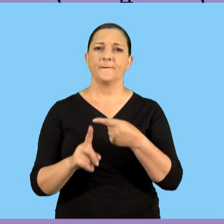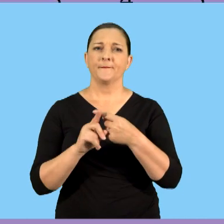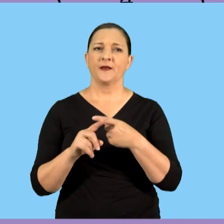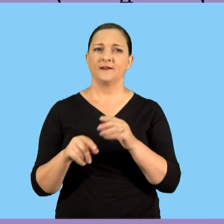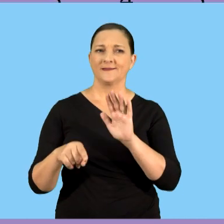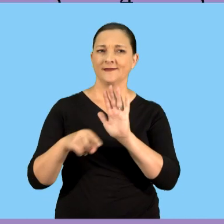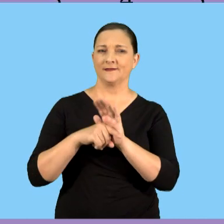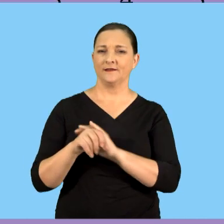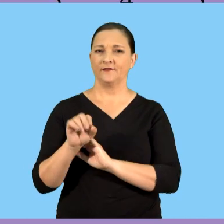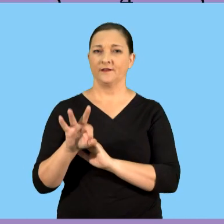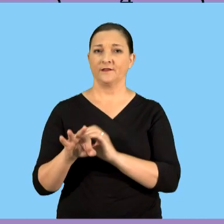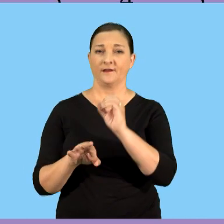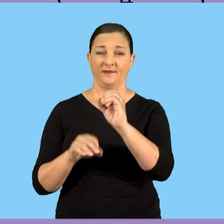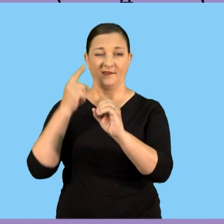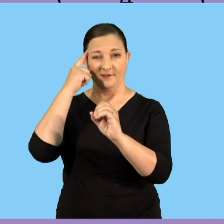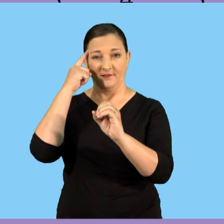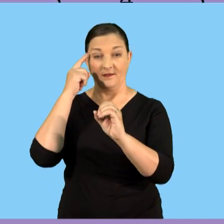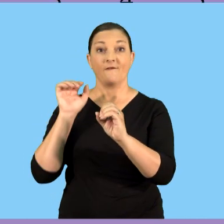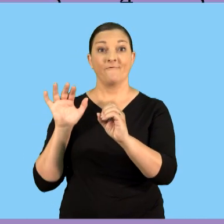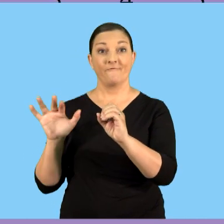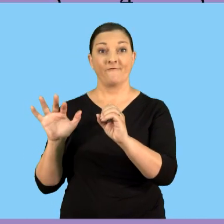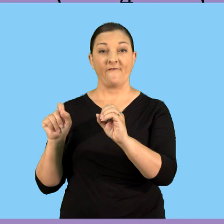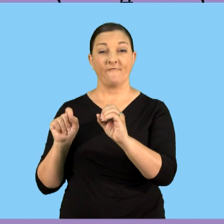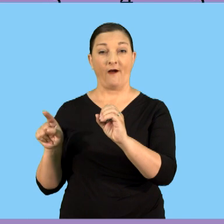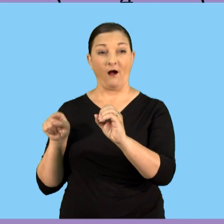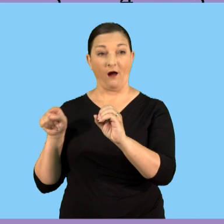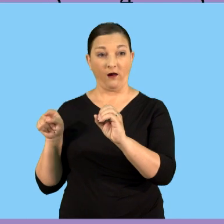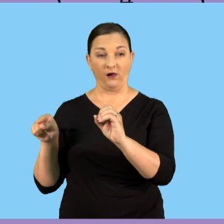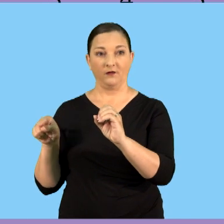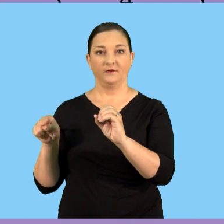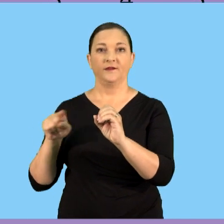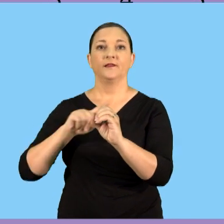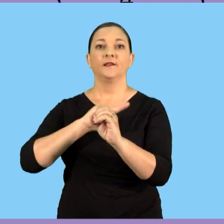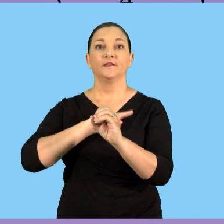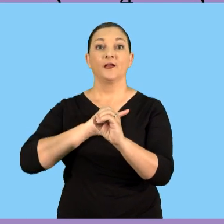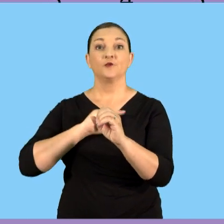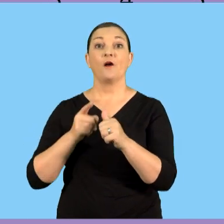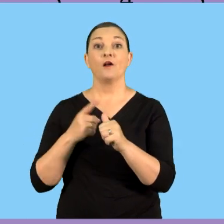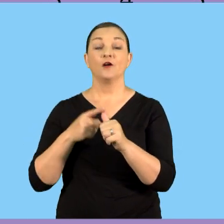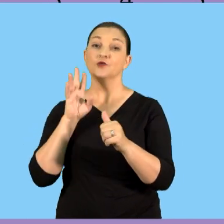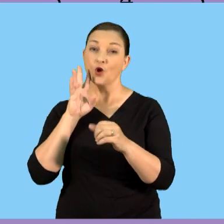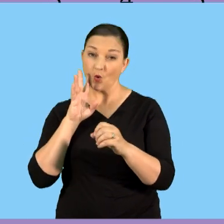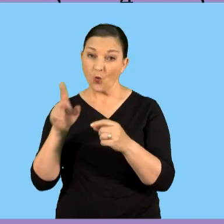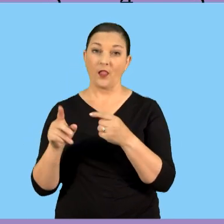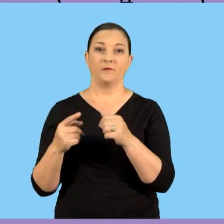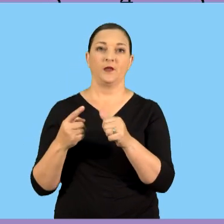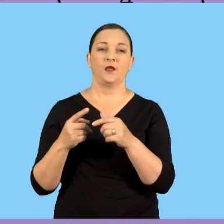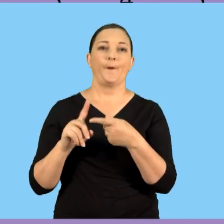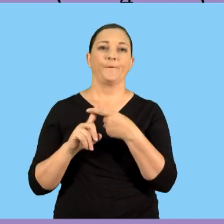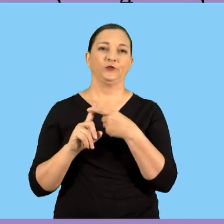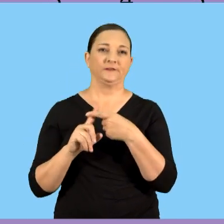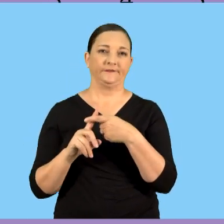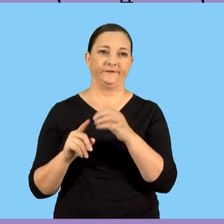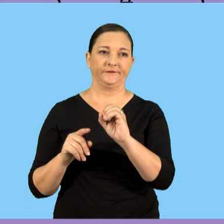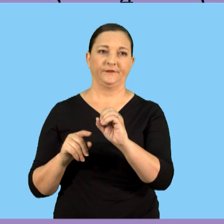3. Which one is furthest away from the 0? That is the 5. That means my answer is going to be positive. And then we just subtract